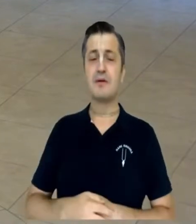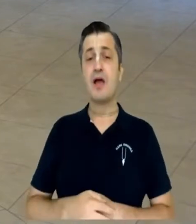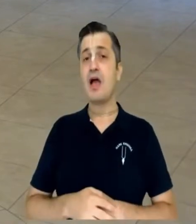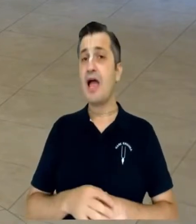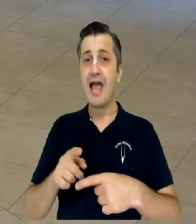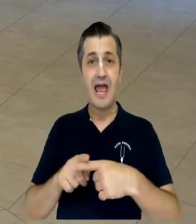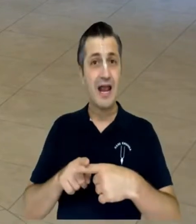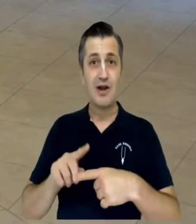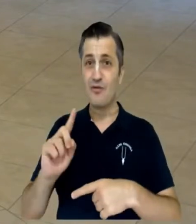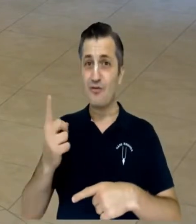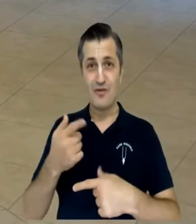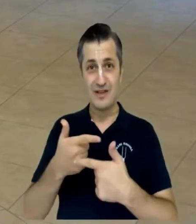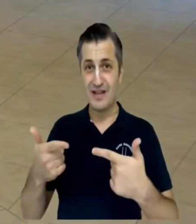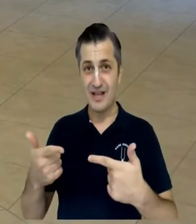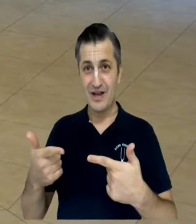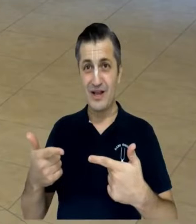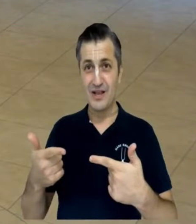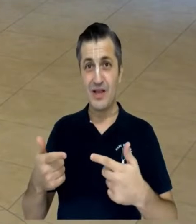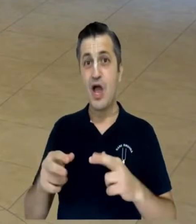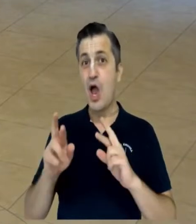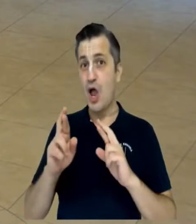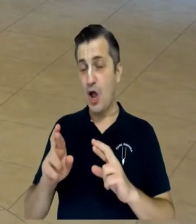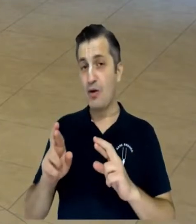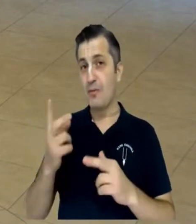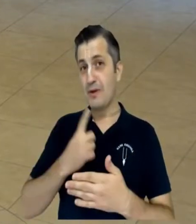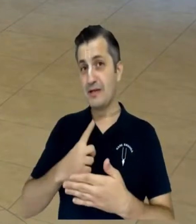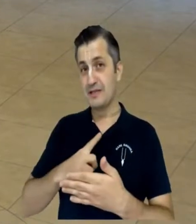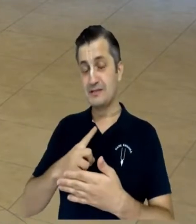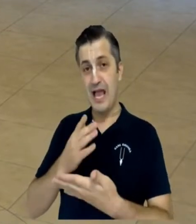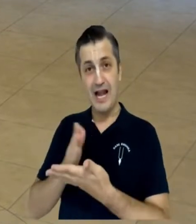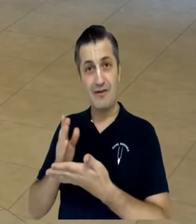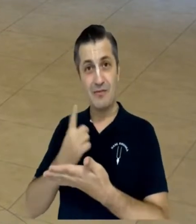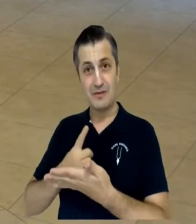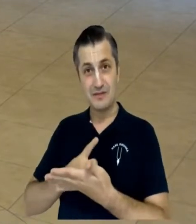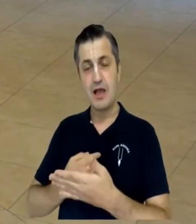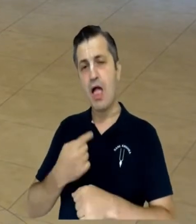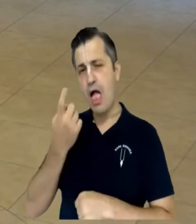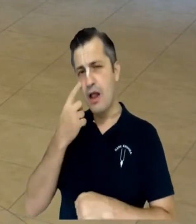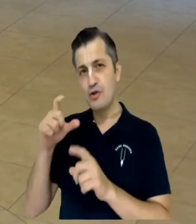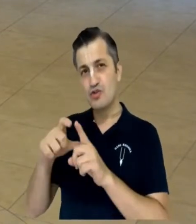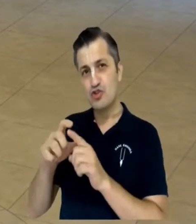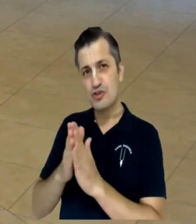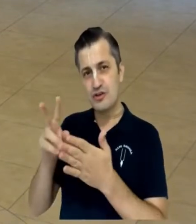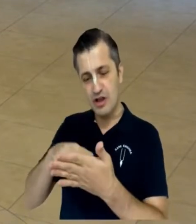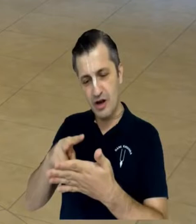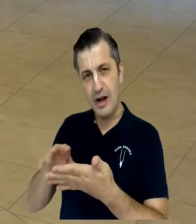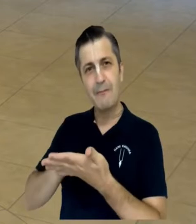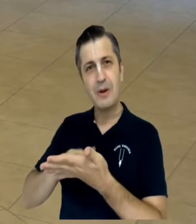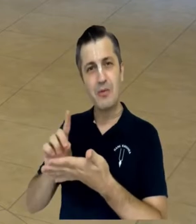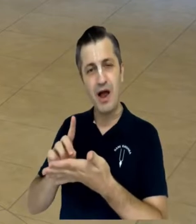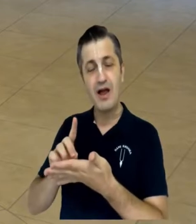make sure I perfectly understand what is meant with those two words. So I looked up the definition, and the definition of fallible